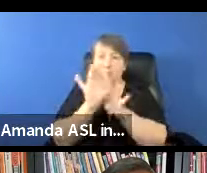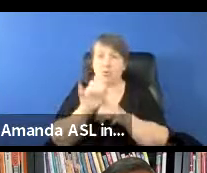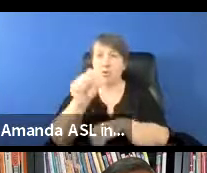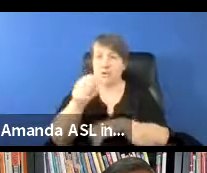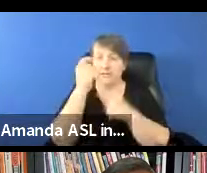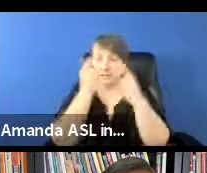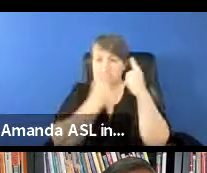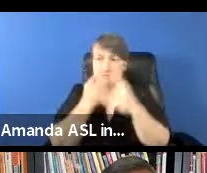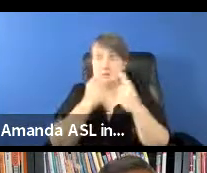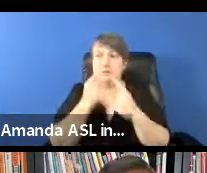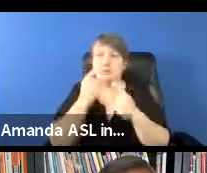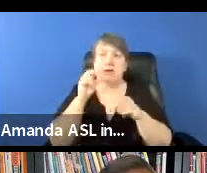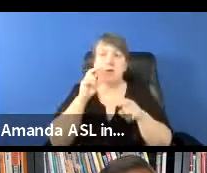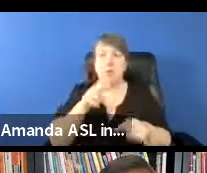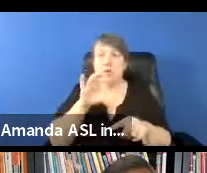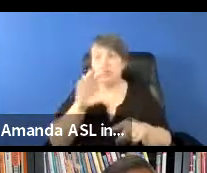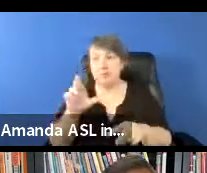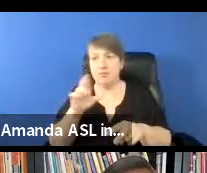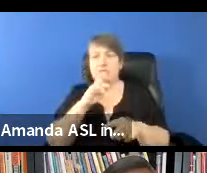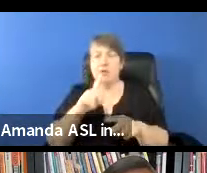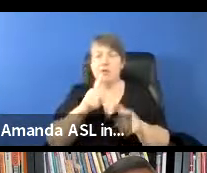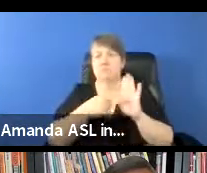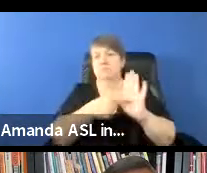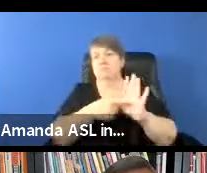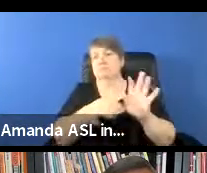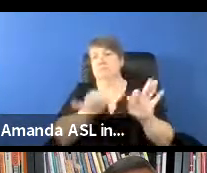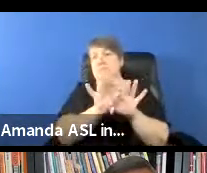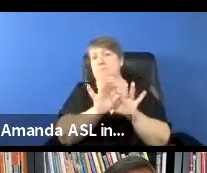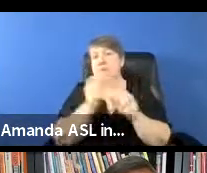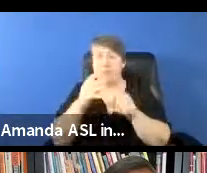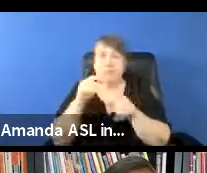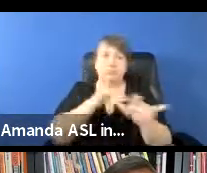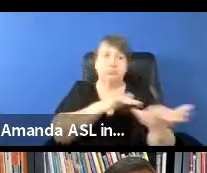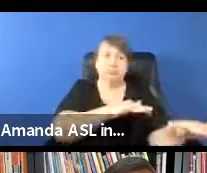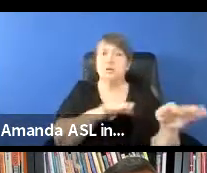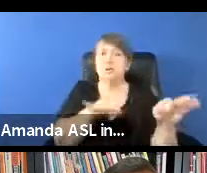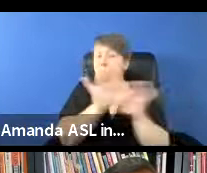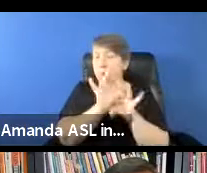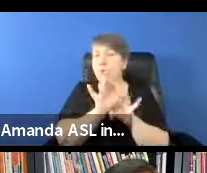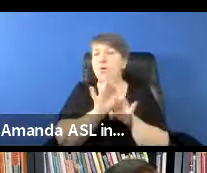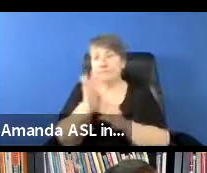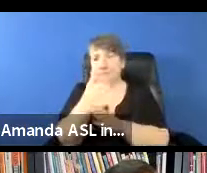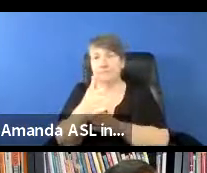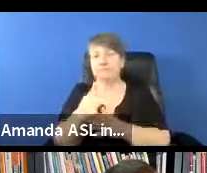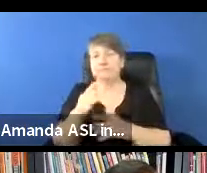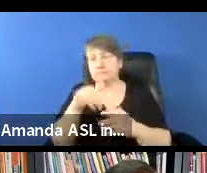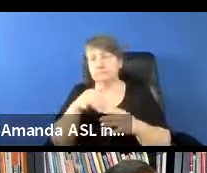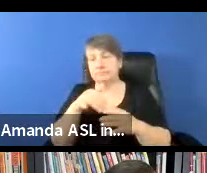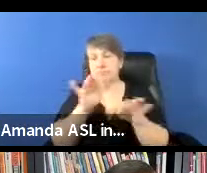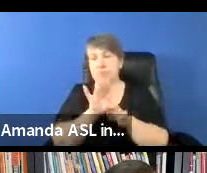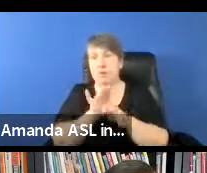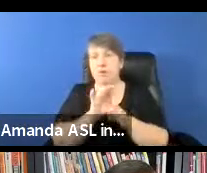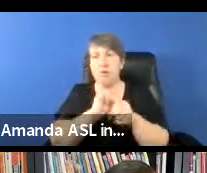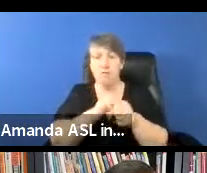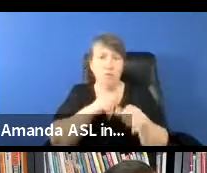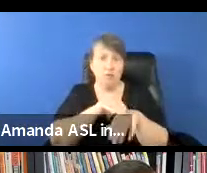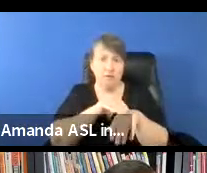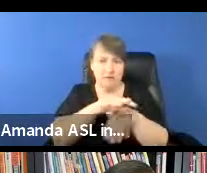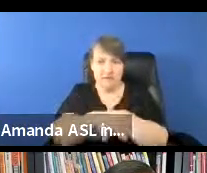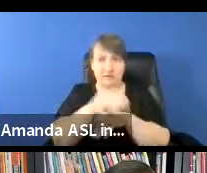as you look at the Columbia River, such an iconic river, so many important runs, absolutely going to be considered, and avoid impacts